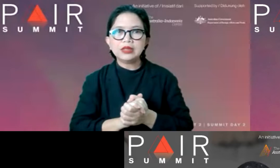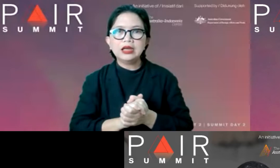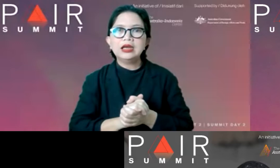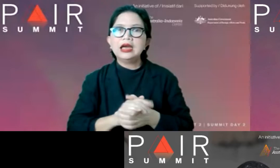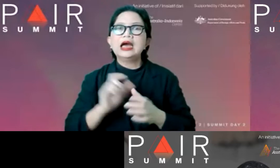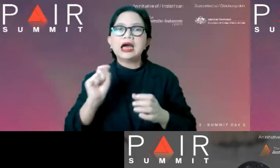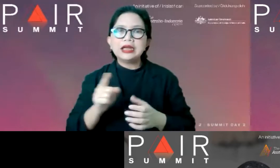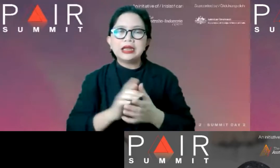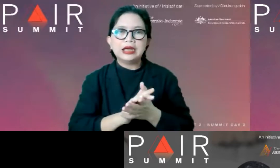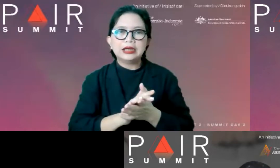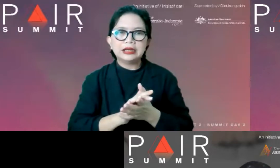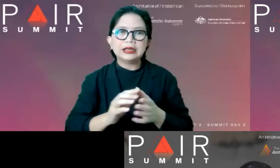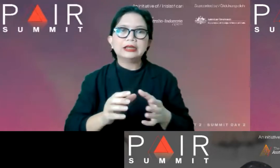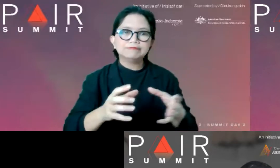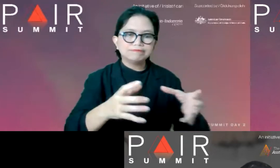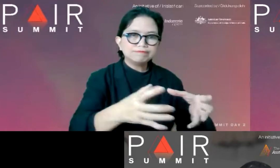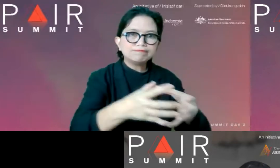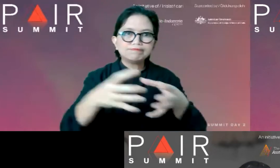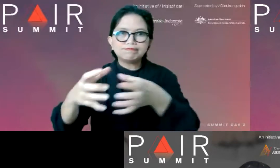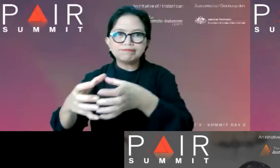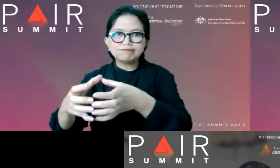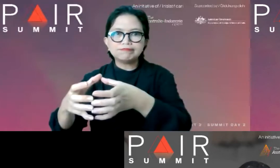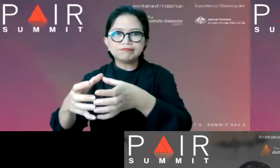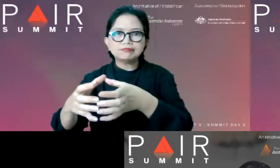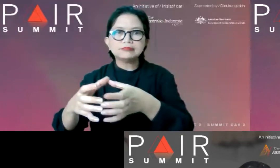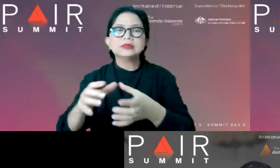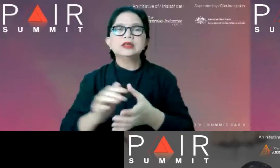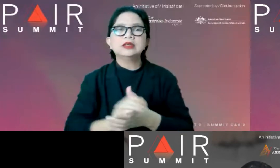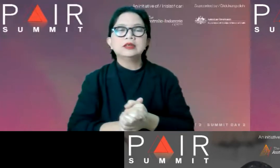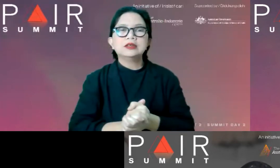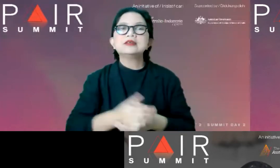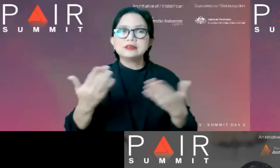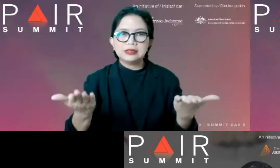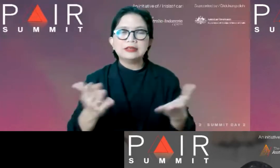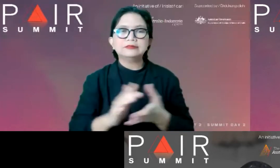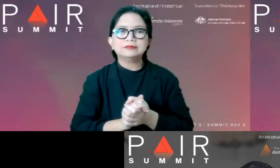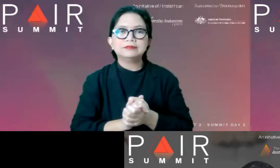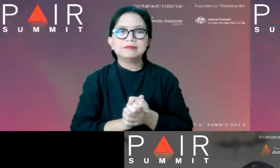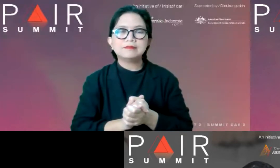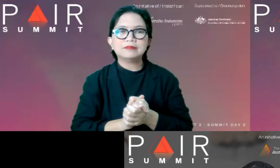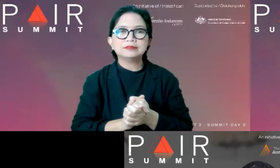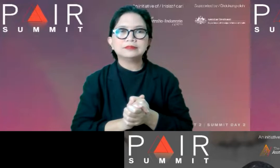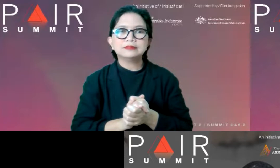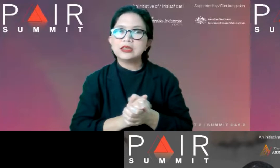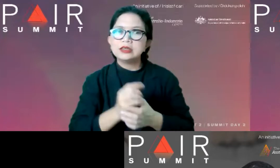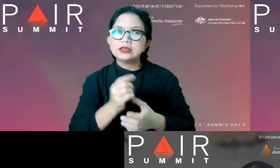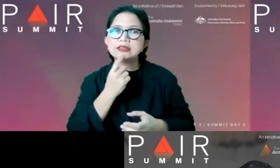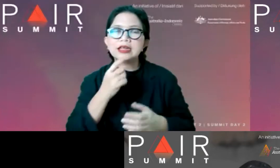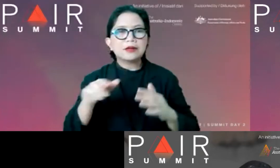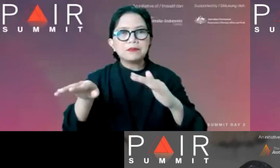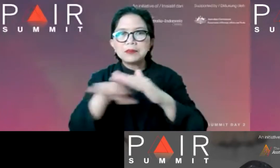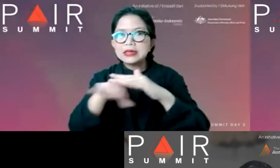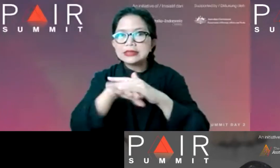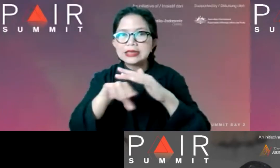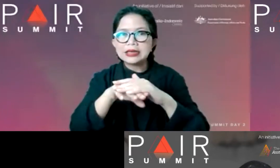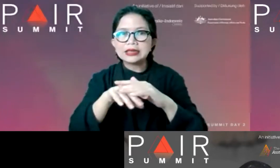capacities and other underlying contexts in different districts and different